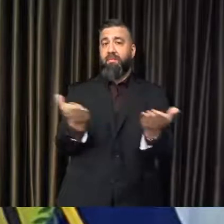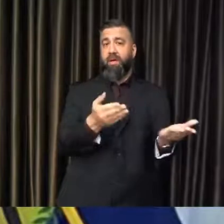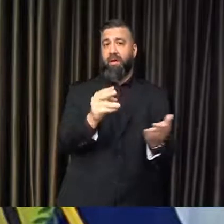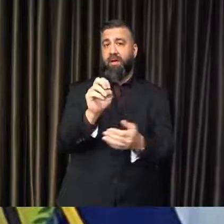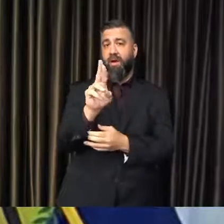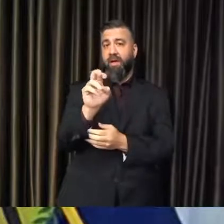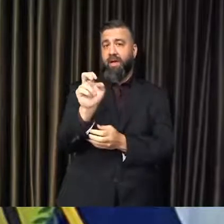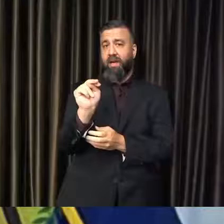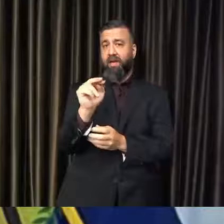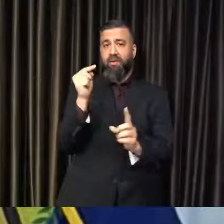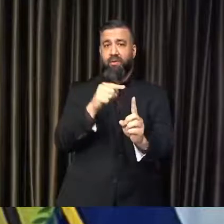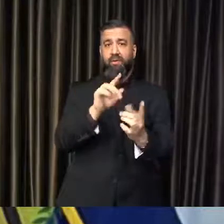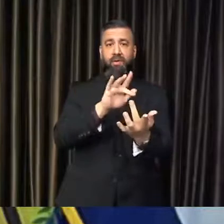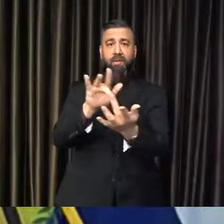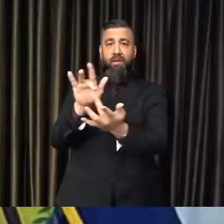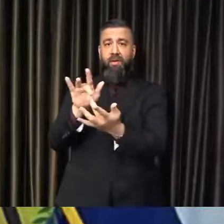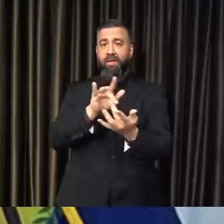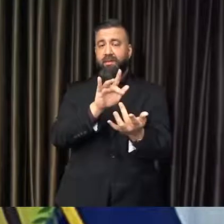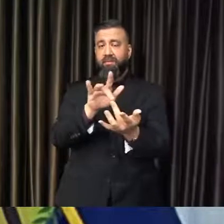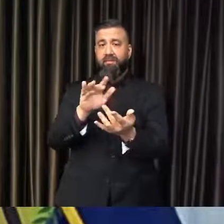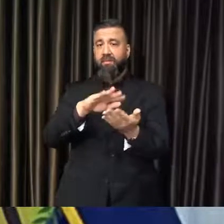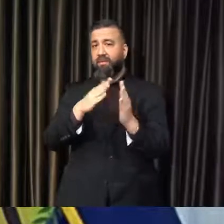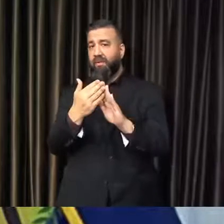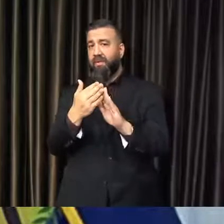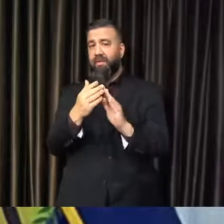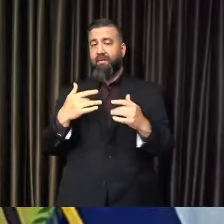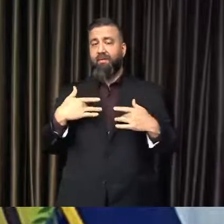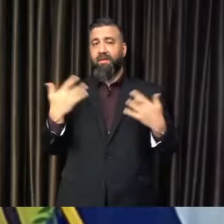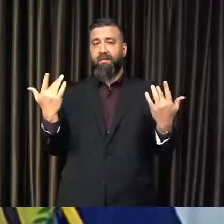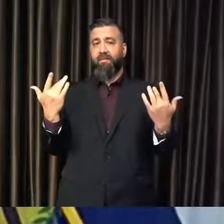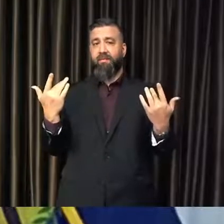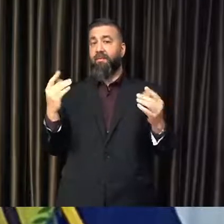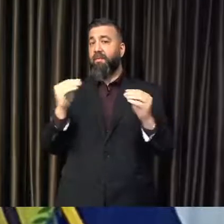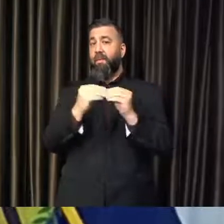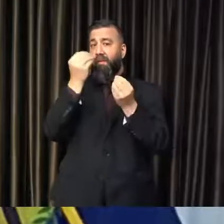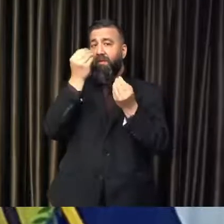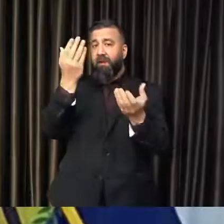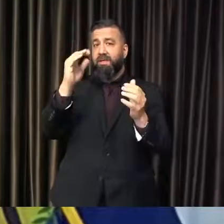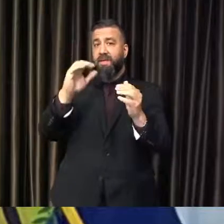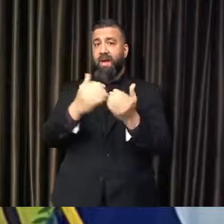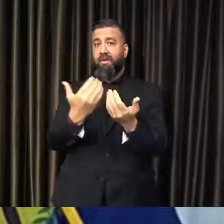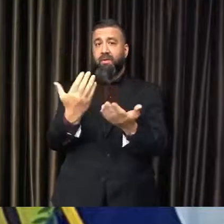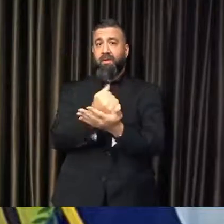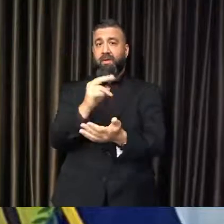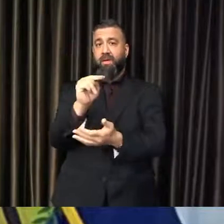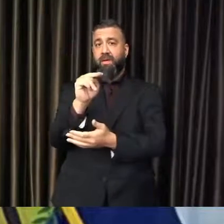events. For more information about how to receive a Narcan kit, please call